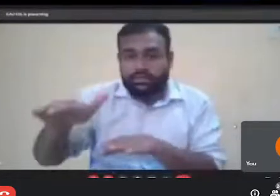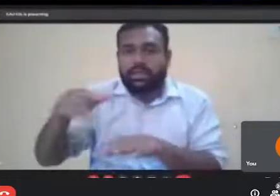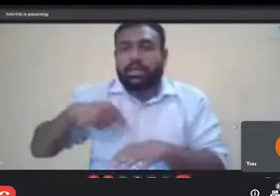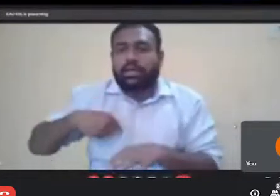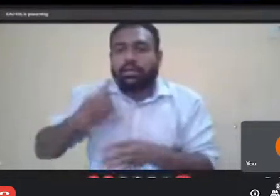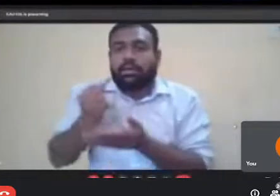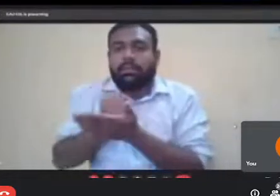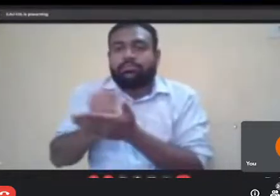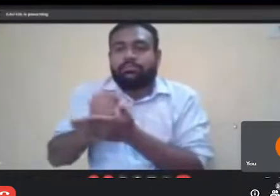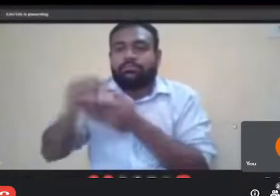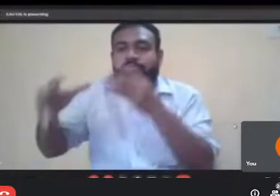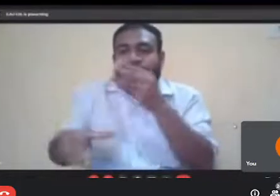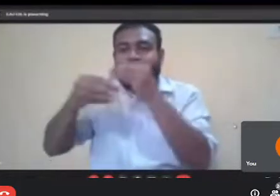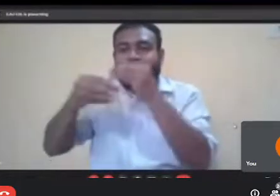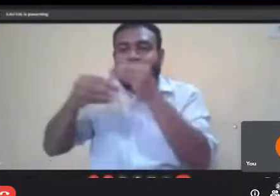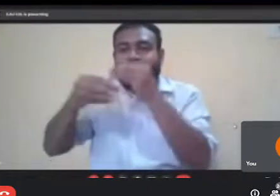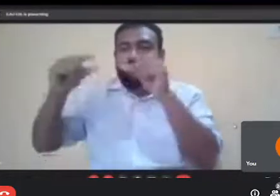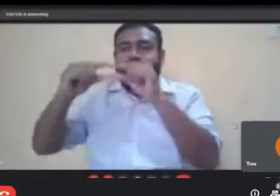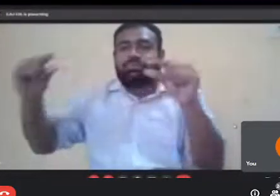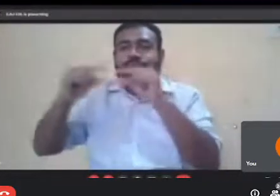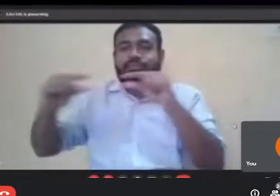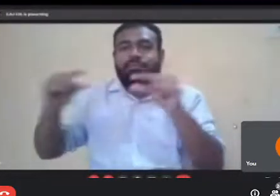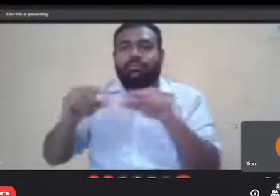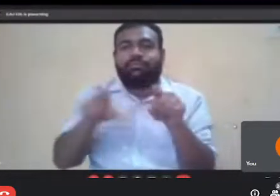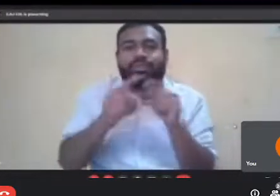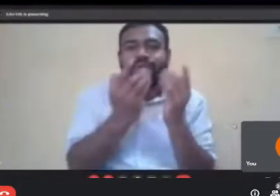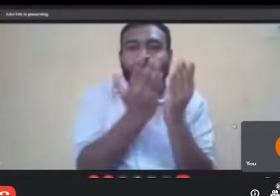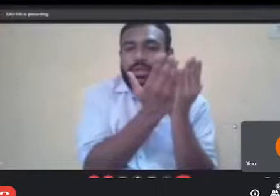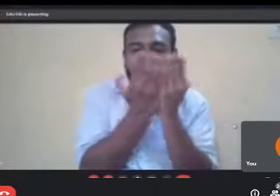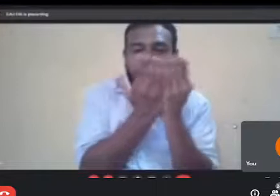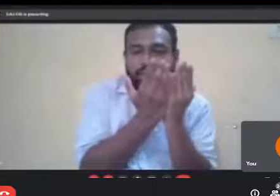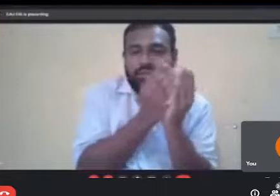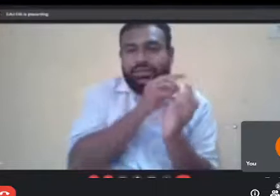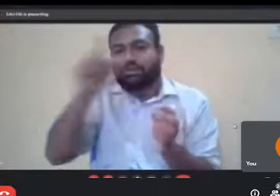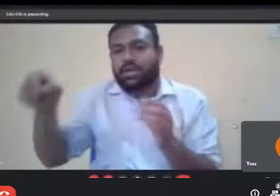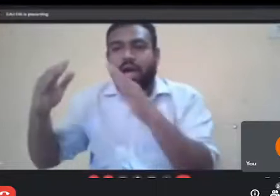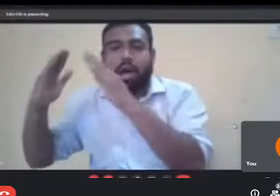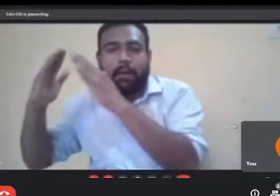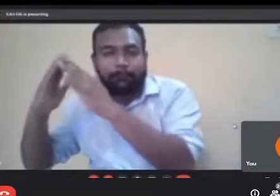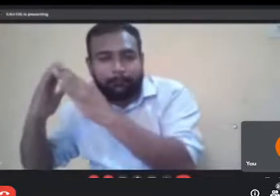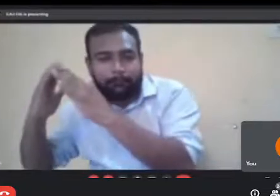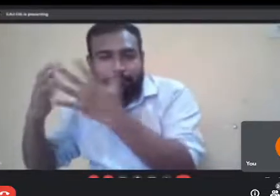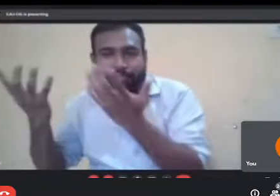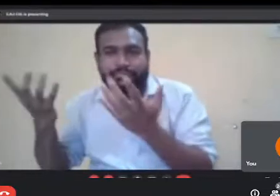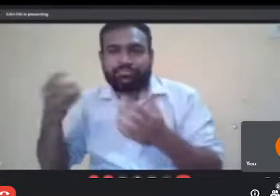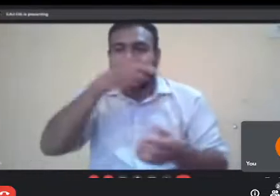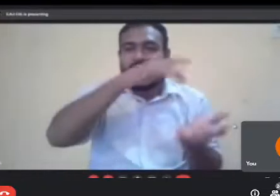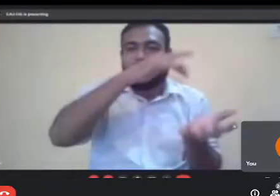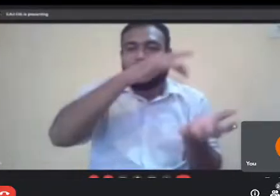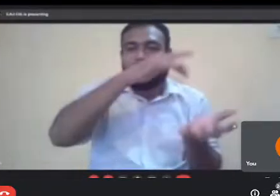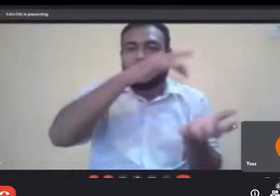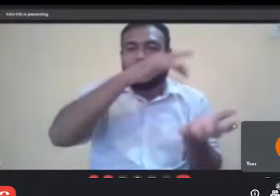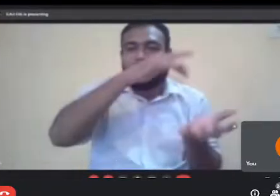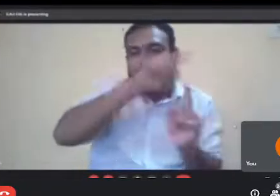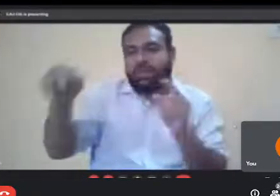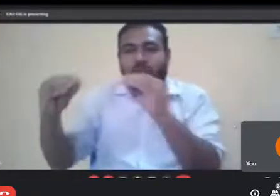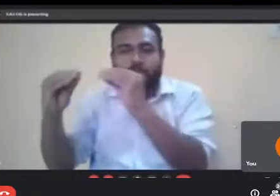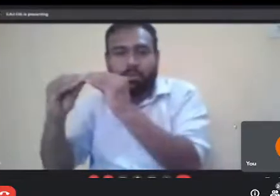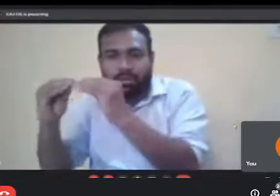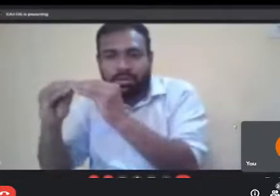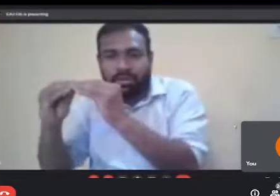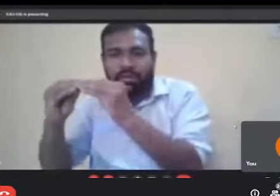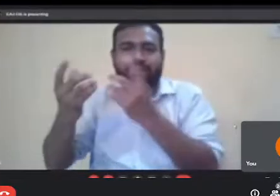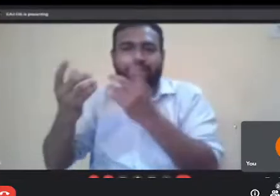third one is the step where we have to practice again and again and then make a sentence and then study about the, like for studies